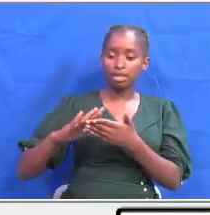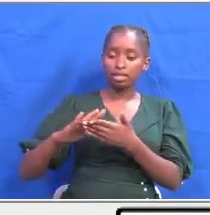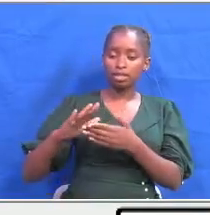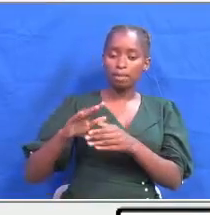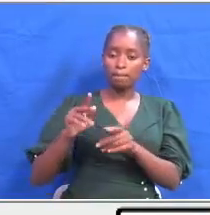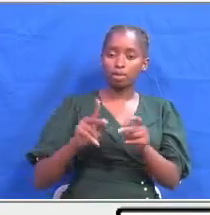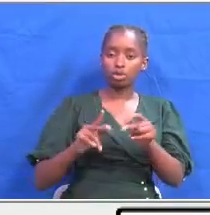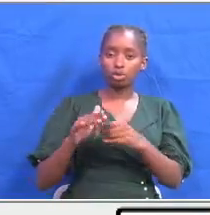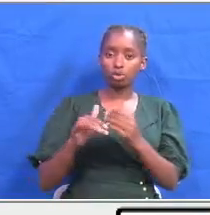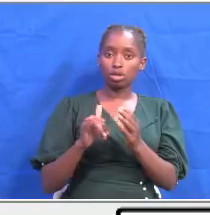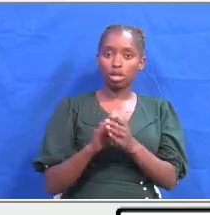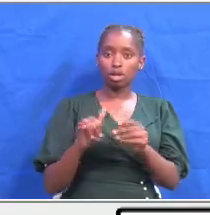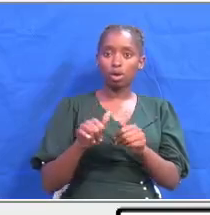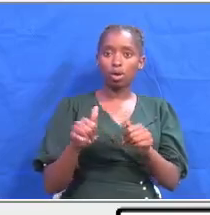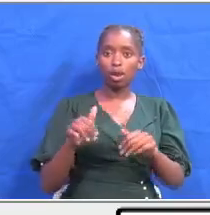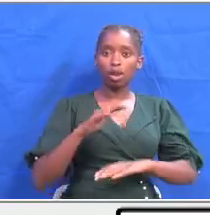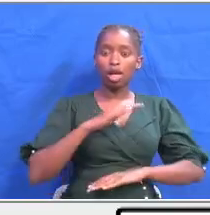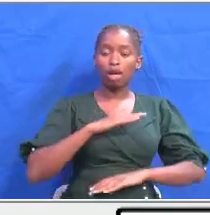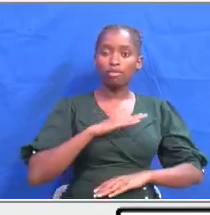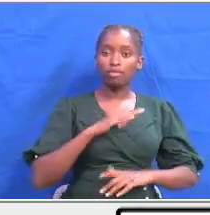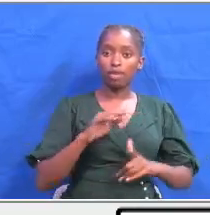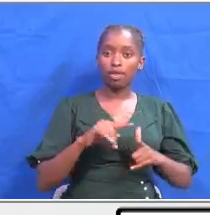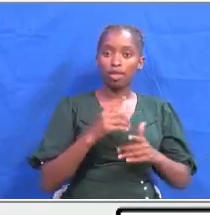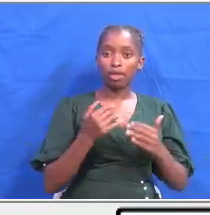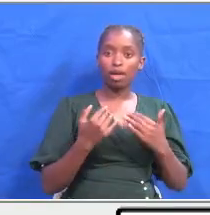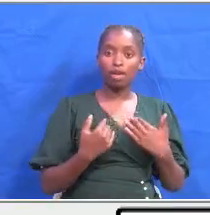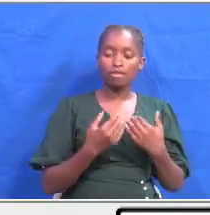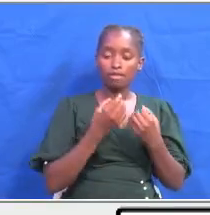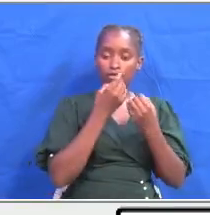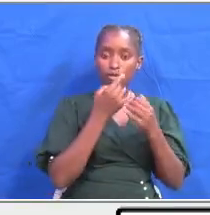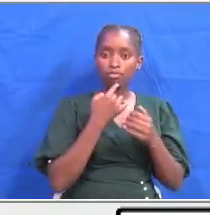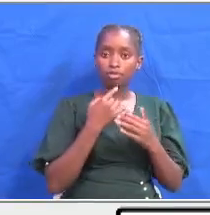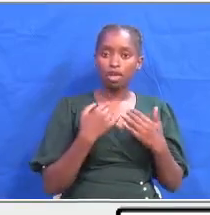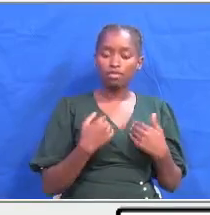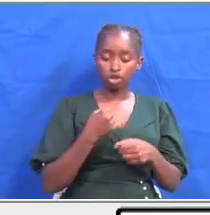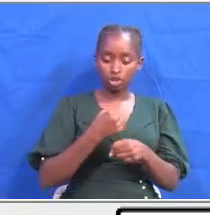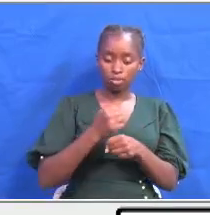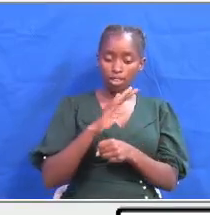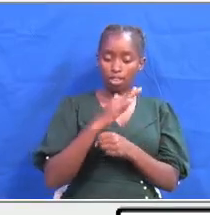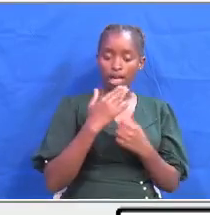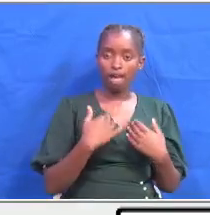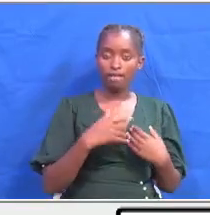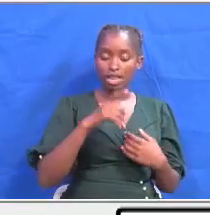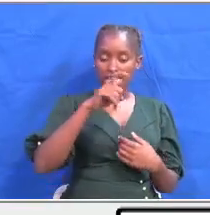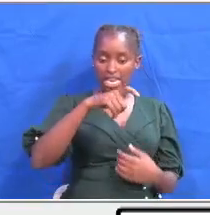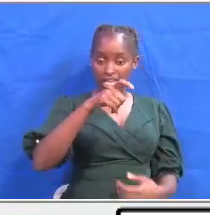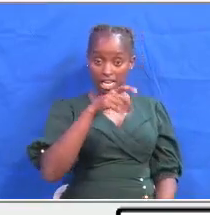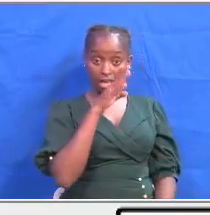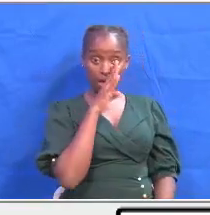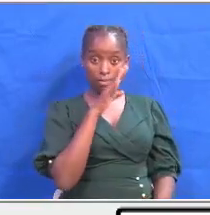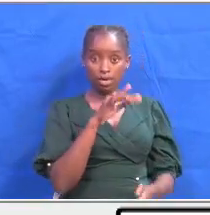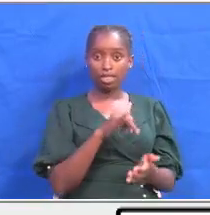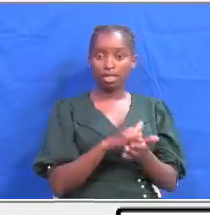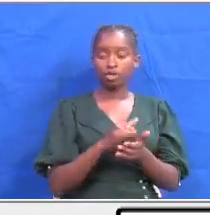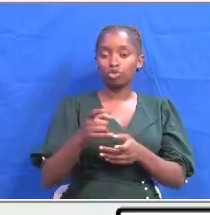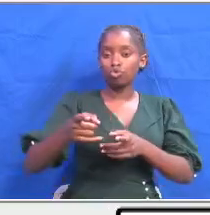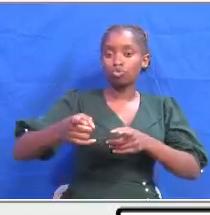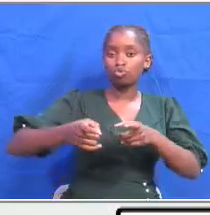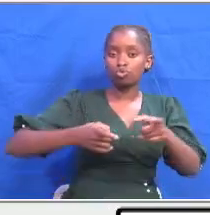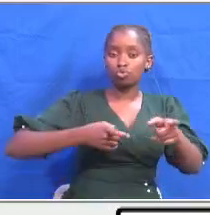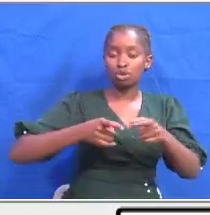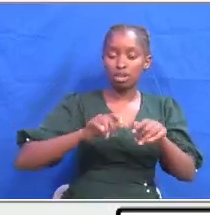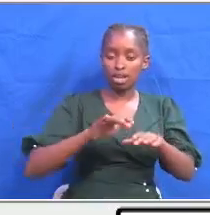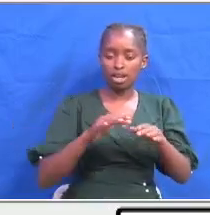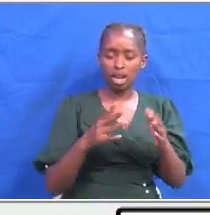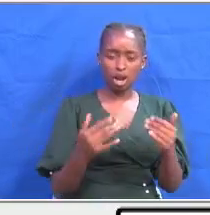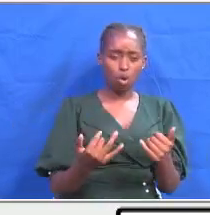because now Brigadier was right in saying his job was to appear to be the attack dog of the ruling regime. Now, who are you